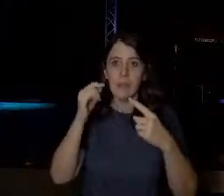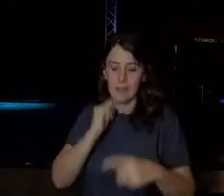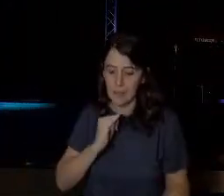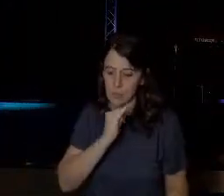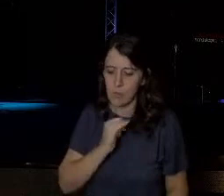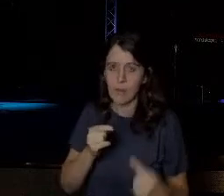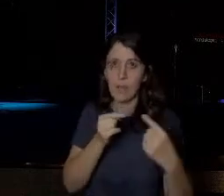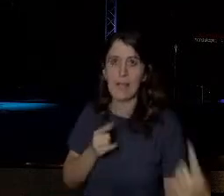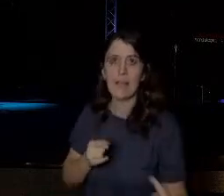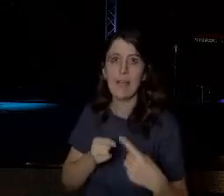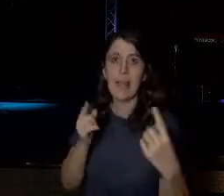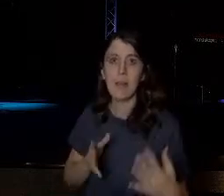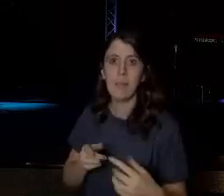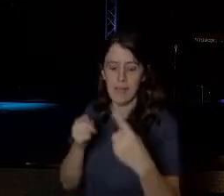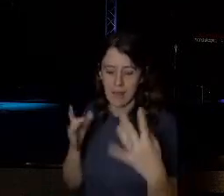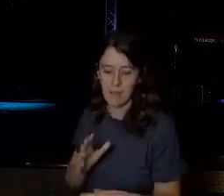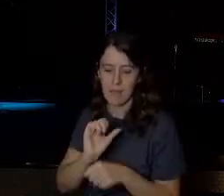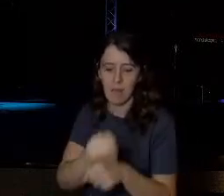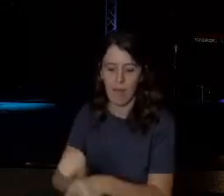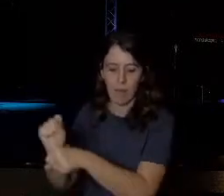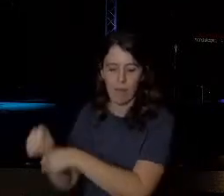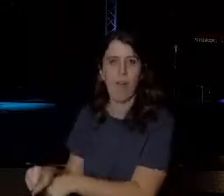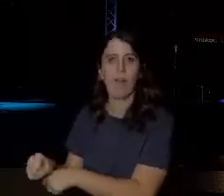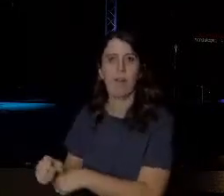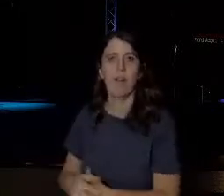What just happened?